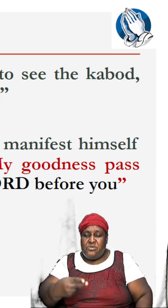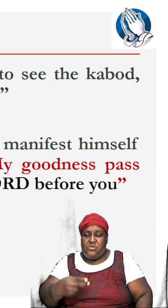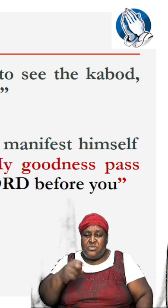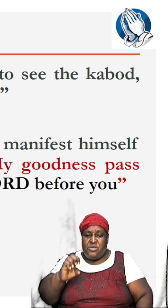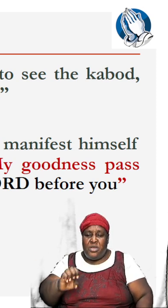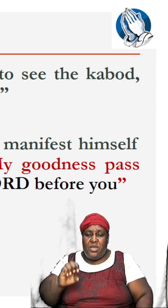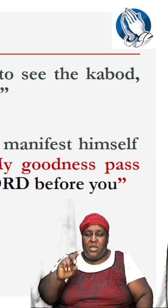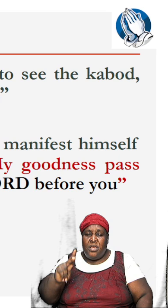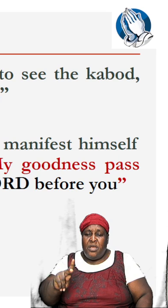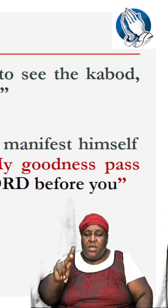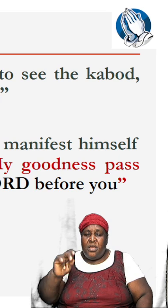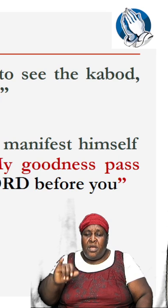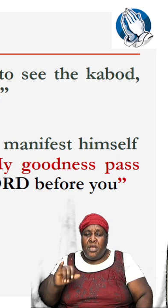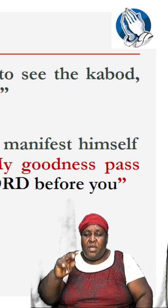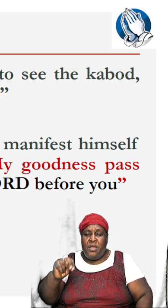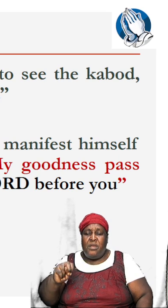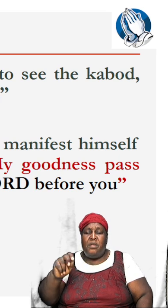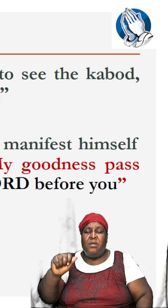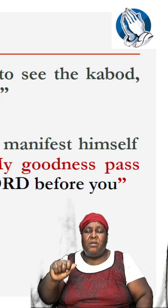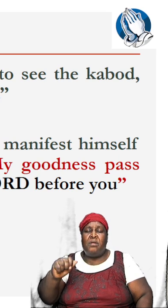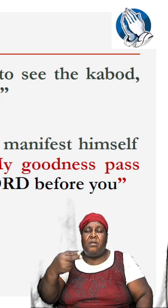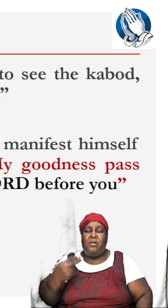that